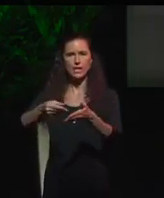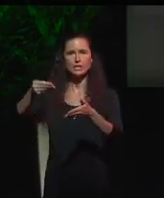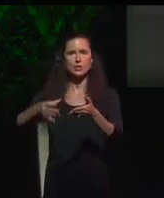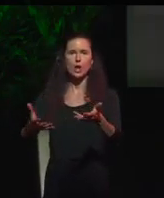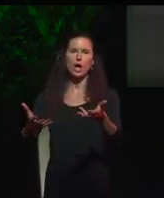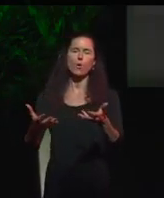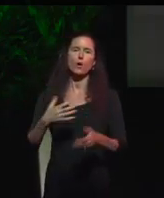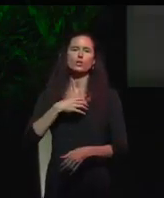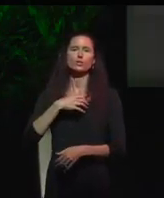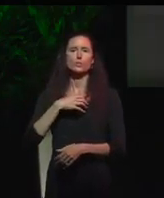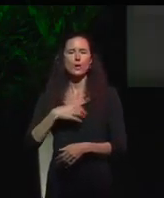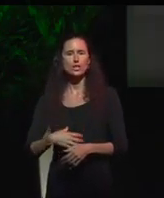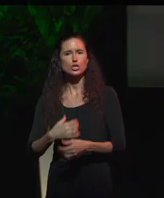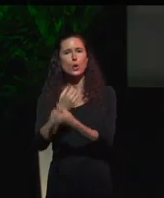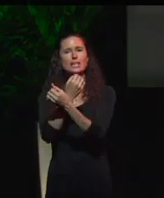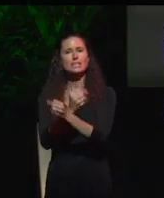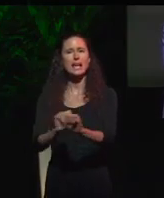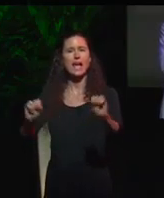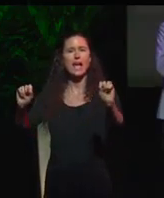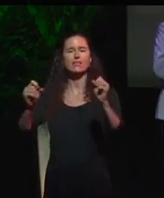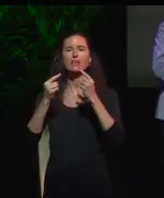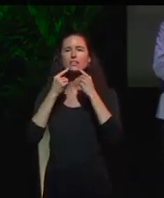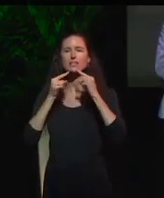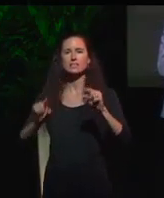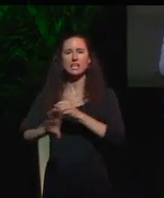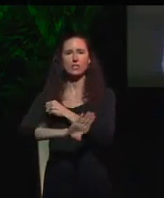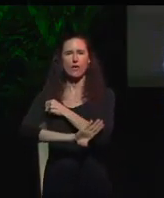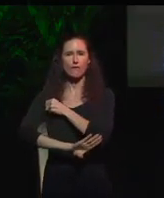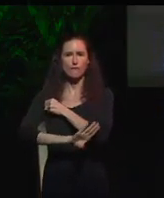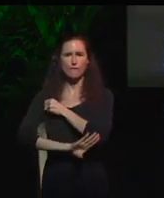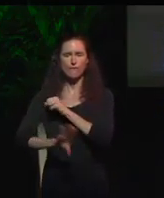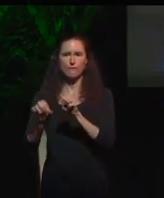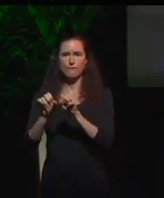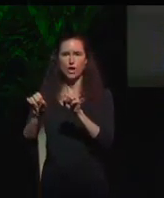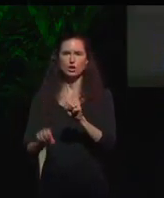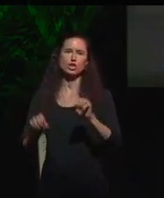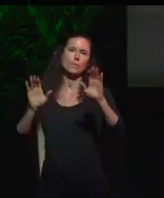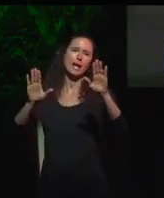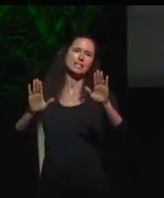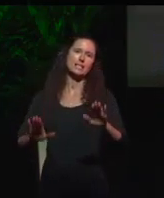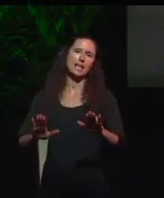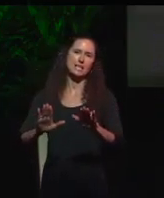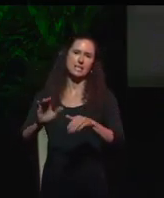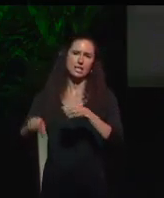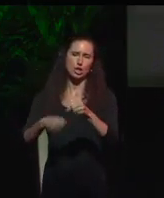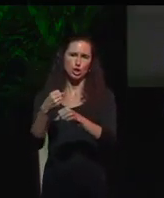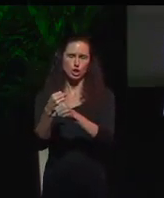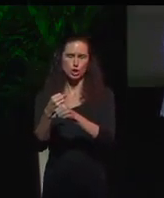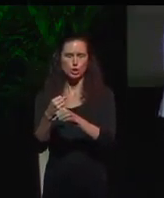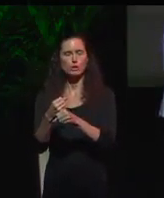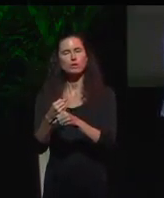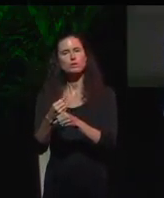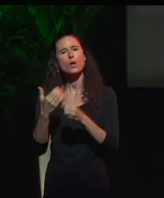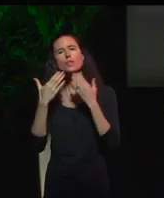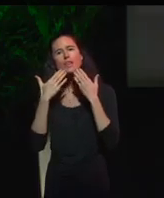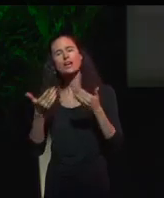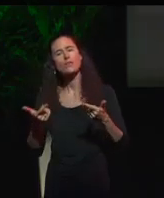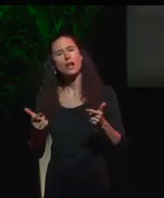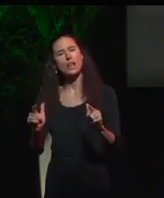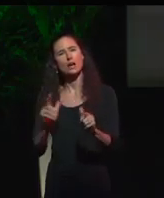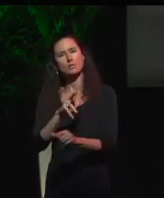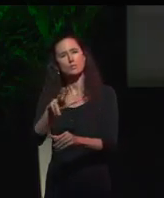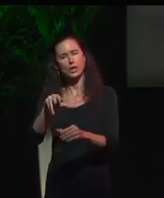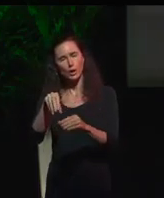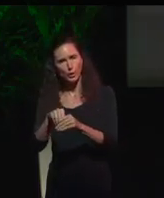wish you a safe and successful fall term and an outstanding school year. So thank you for allowing me to be part of this, and